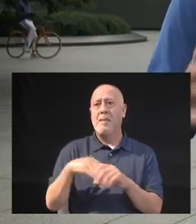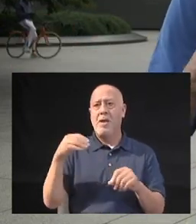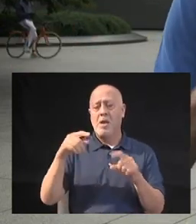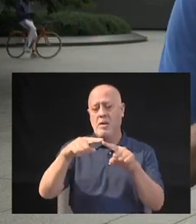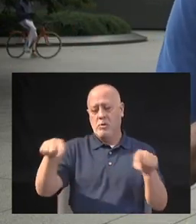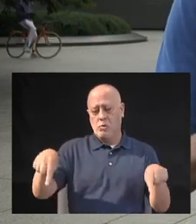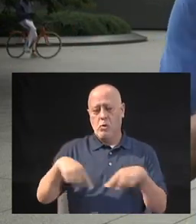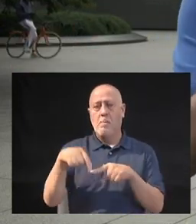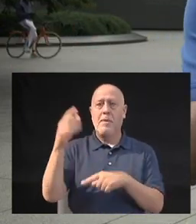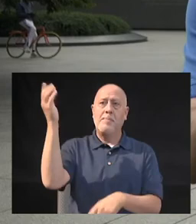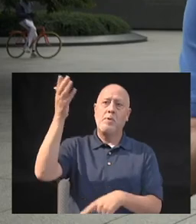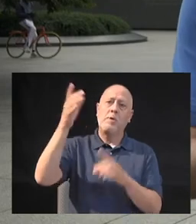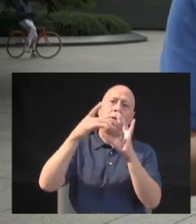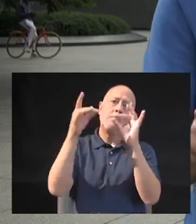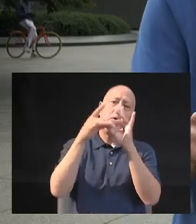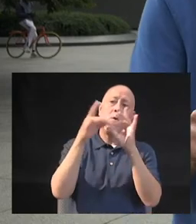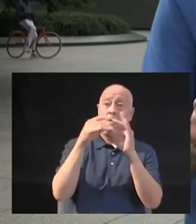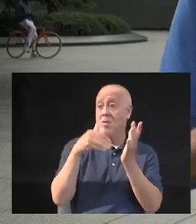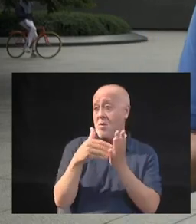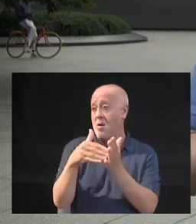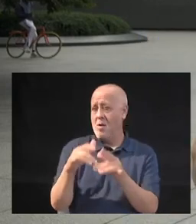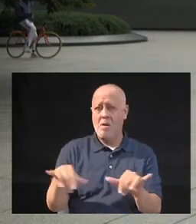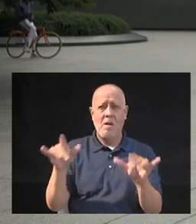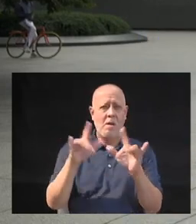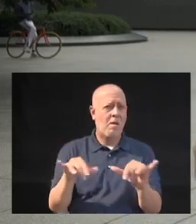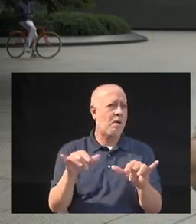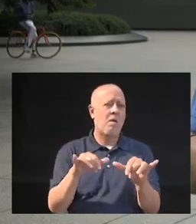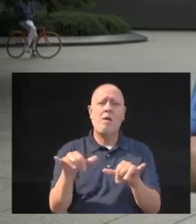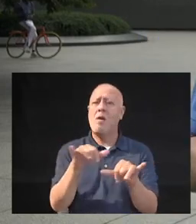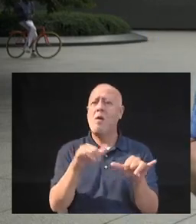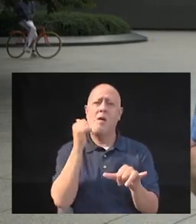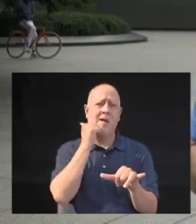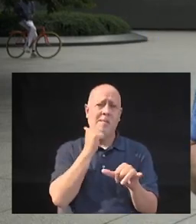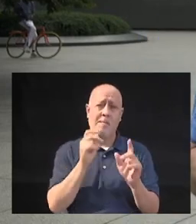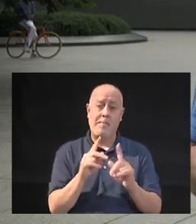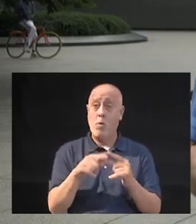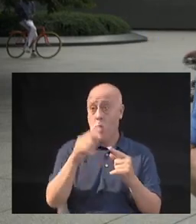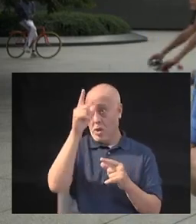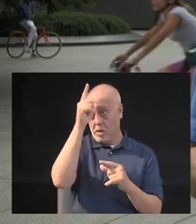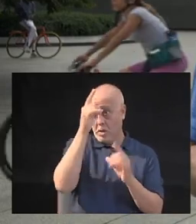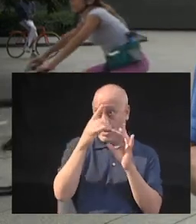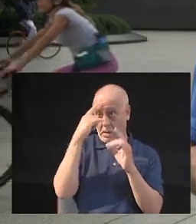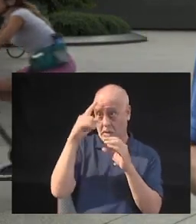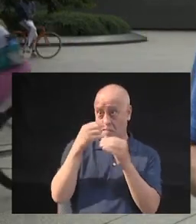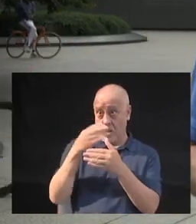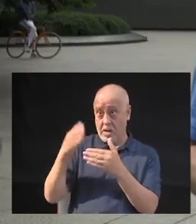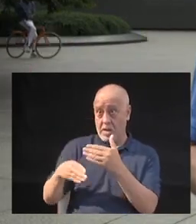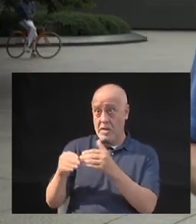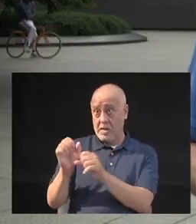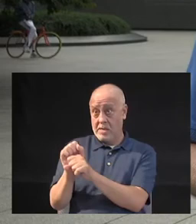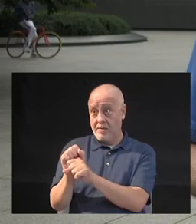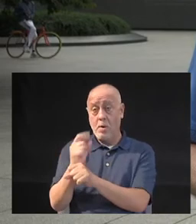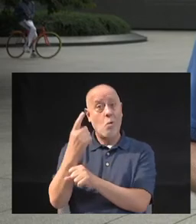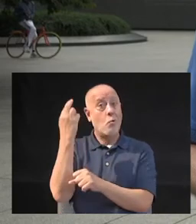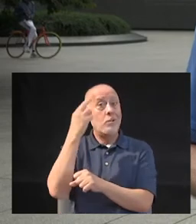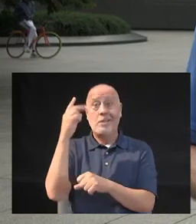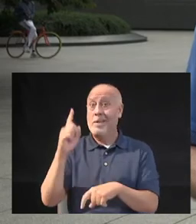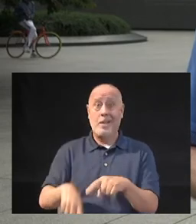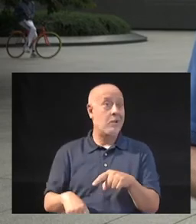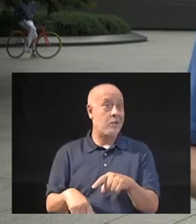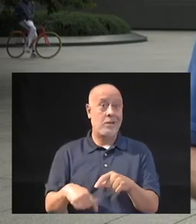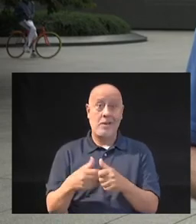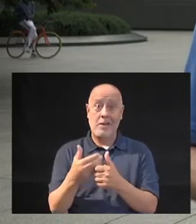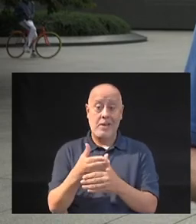square. People spoke up, and it was common people. And there's a contrast. When Lincoln was thinking about ending slavery, one of the reasons he couldn't do